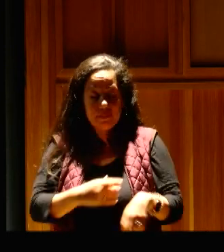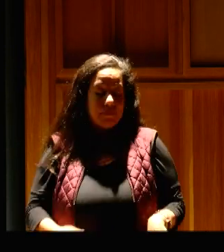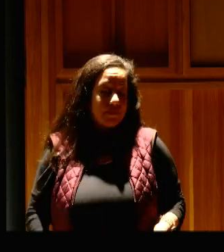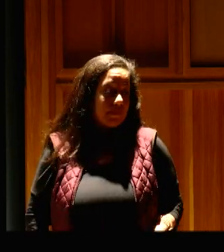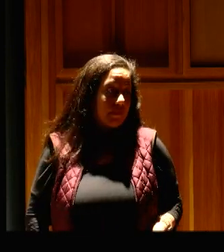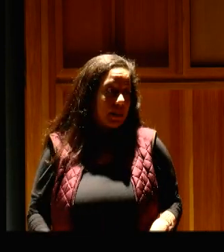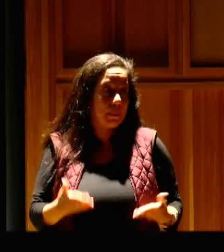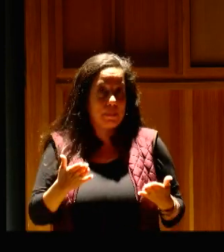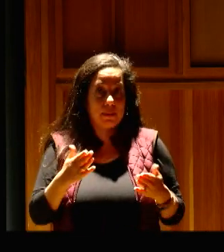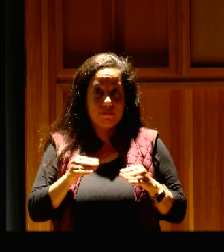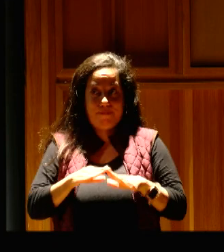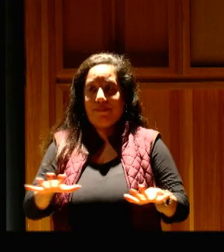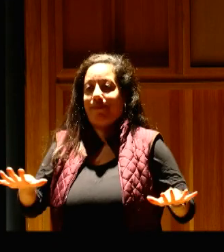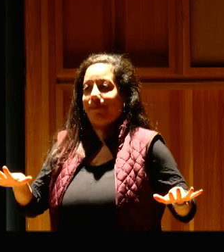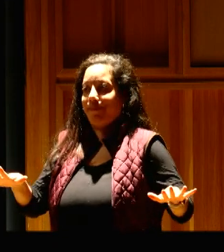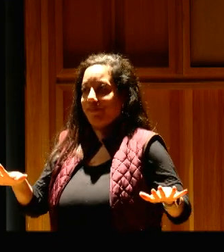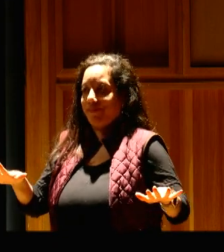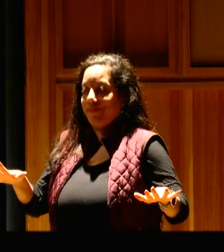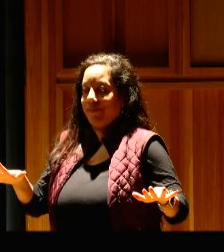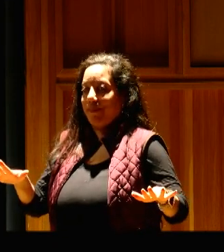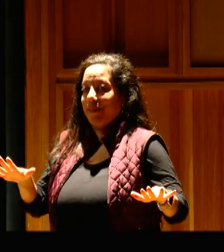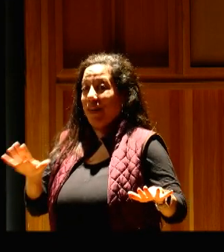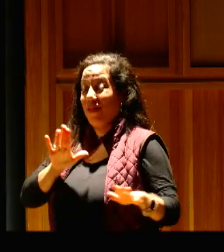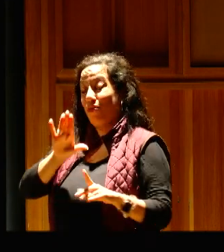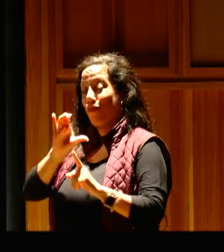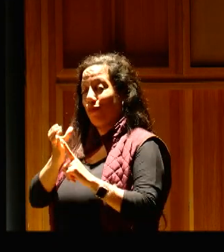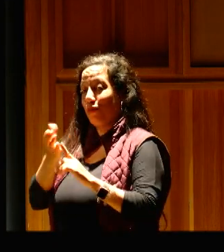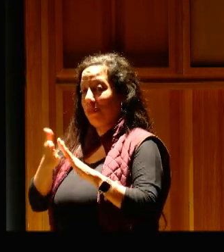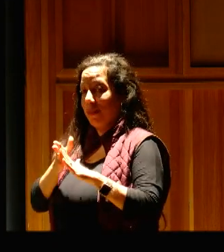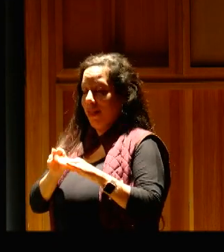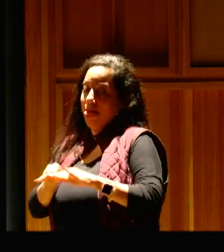be dispersed as a cultural community.